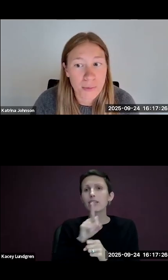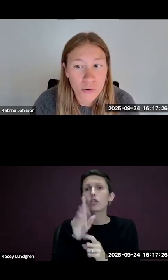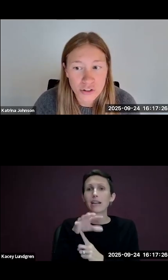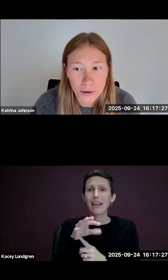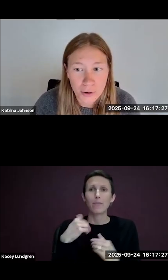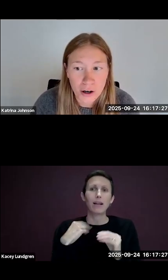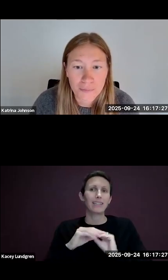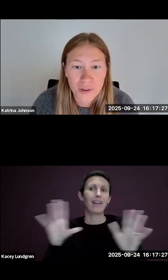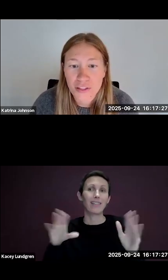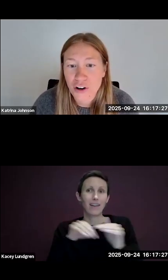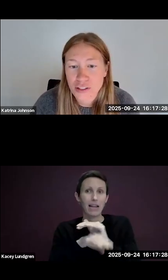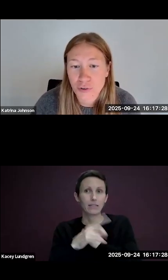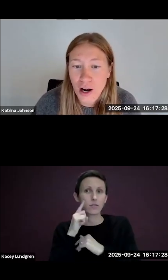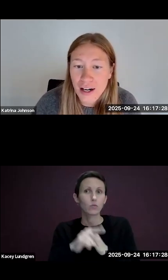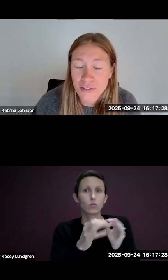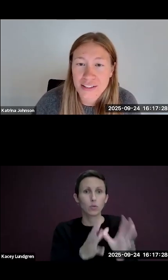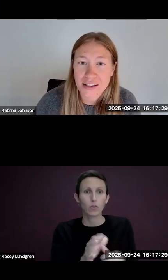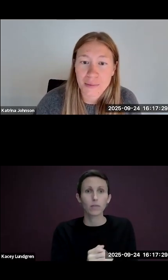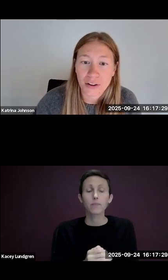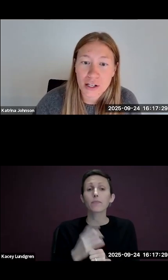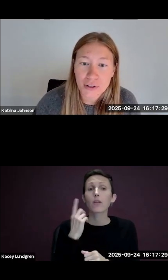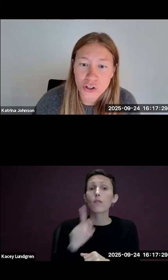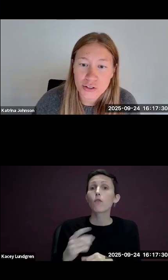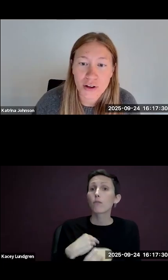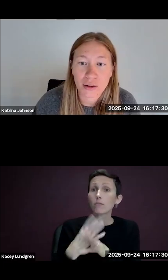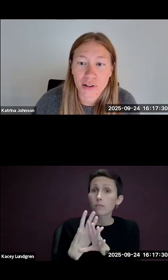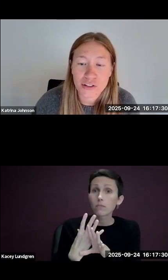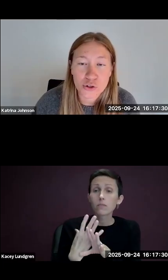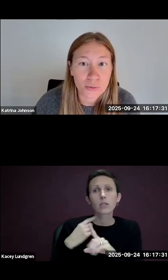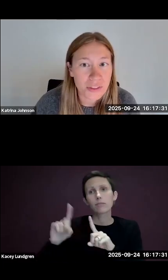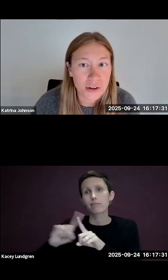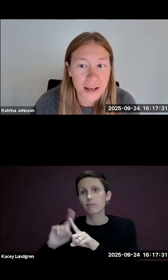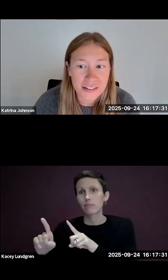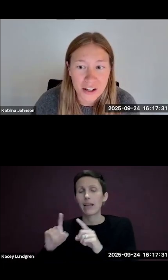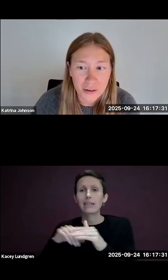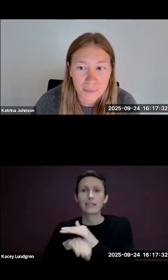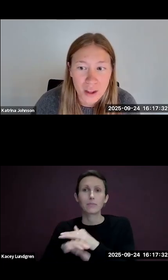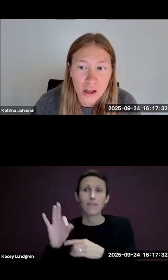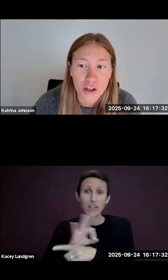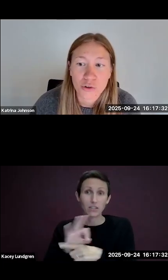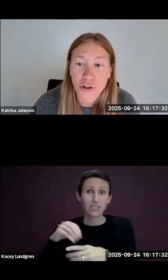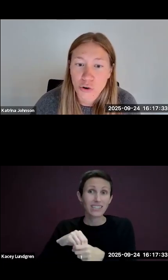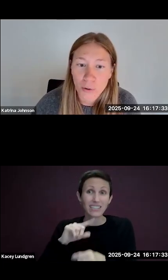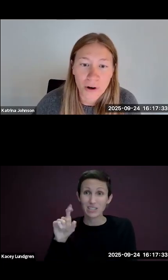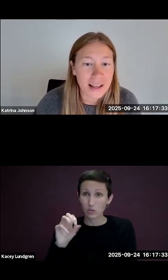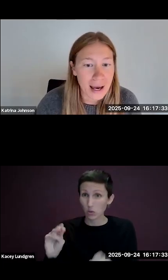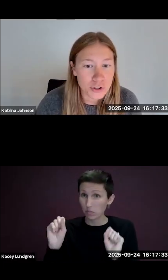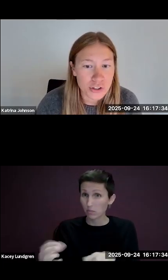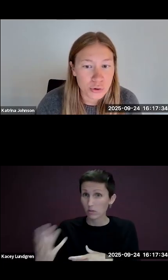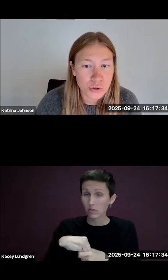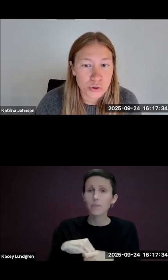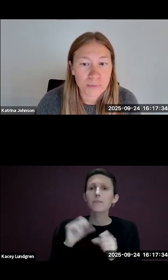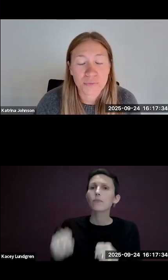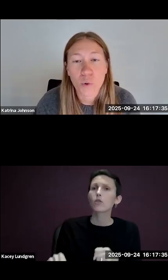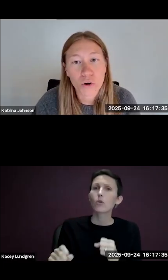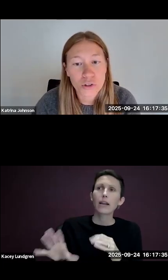For a remote interpreter, there is a variety of accessibility features available in Zoom that you may consider. You could incorporate